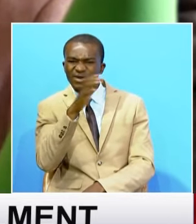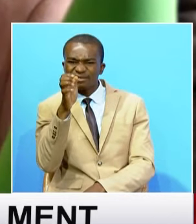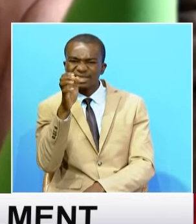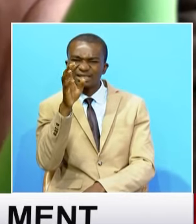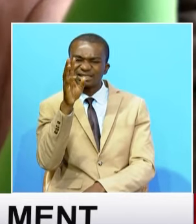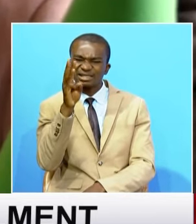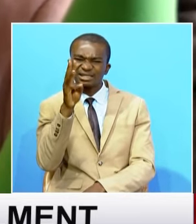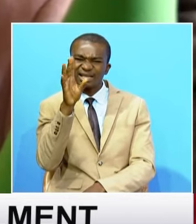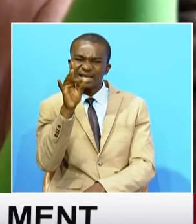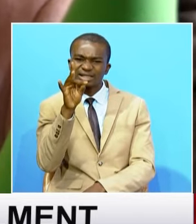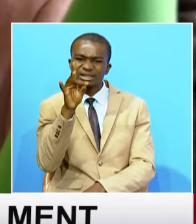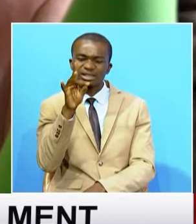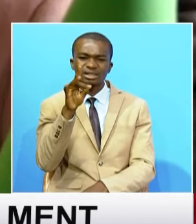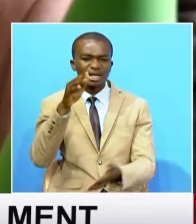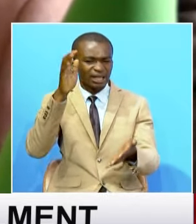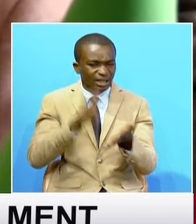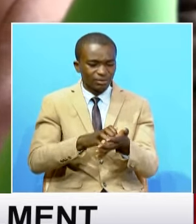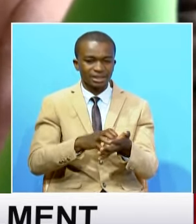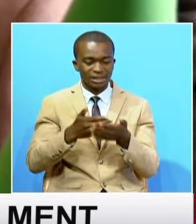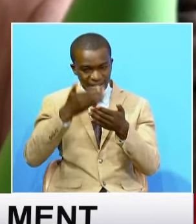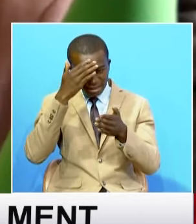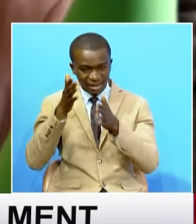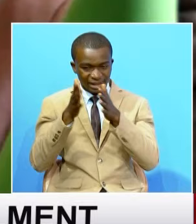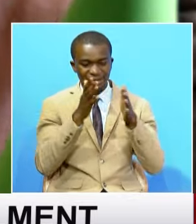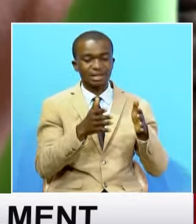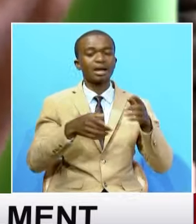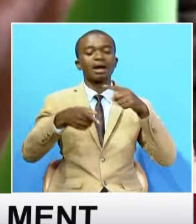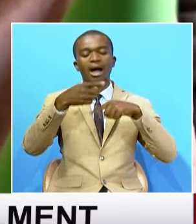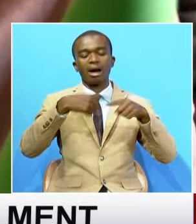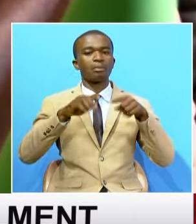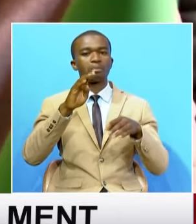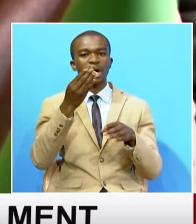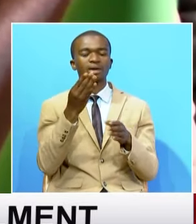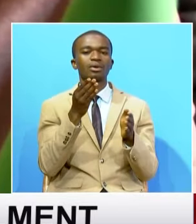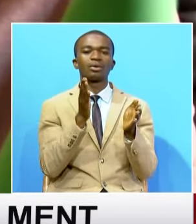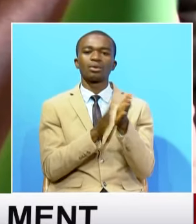160,568 learners are back in school, which has increased enrollment from